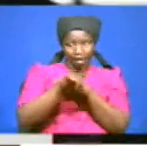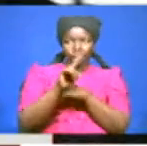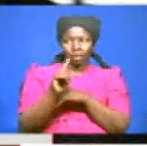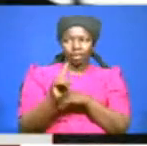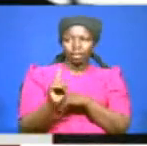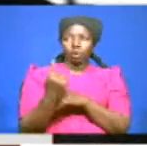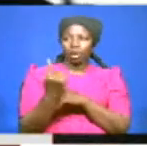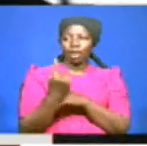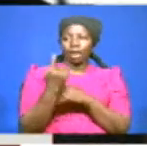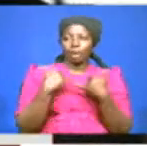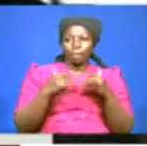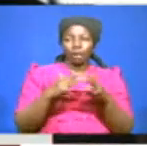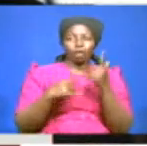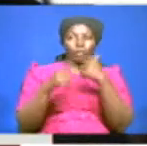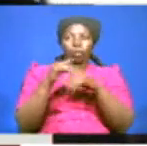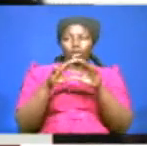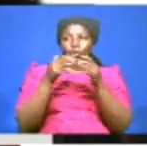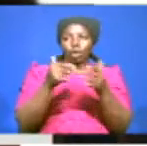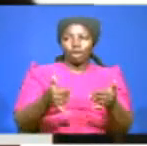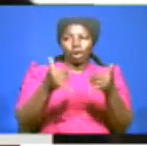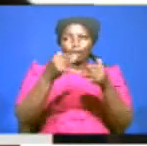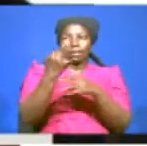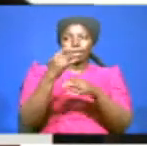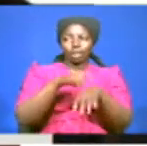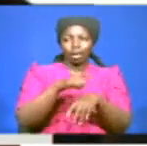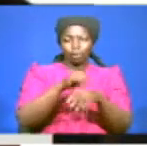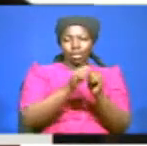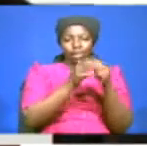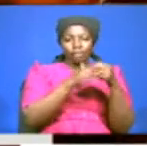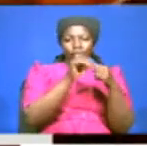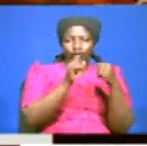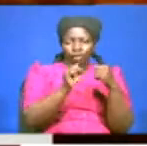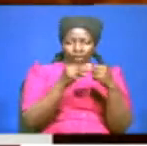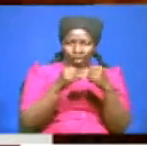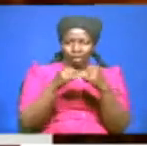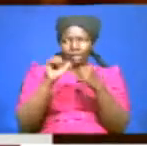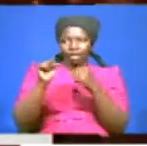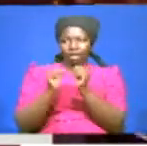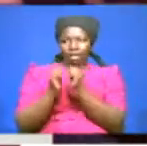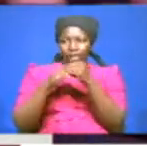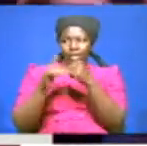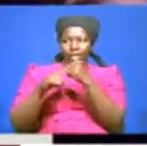times, lifting the trophy in 1958, 1968, and 1970.